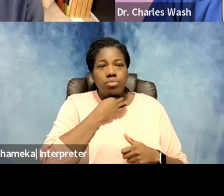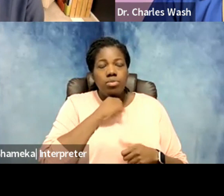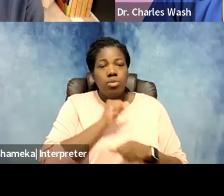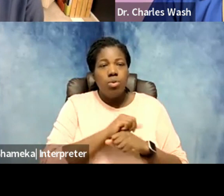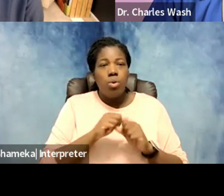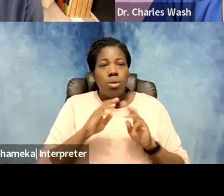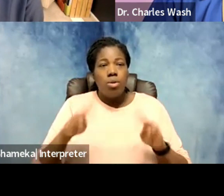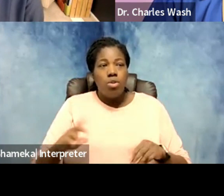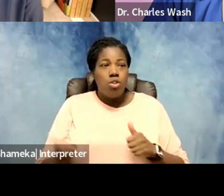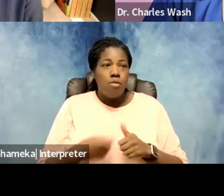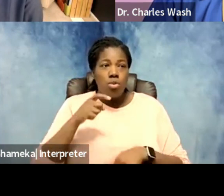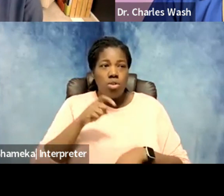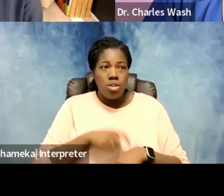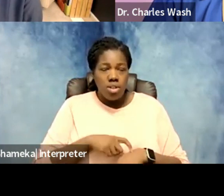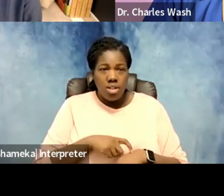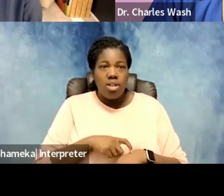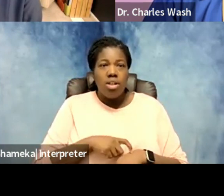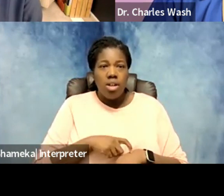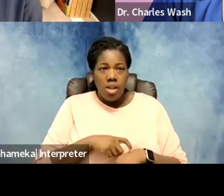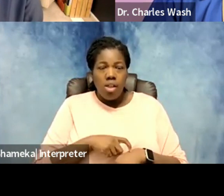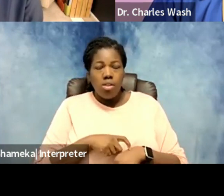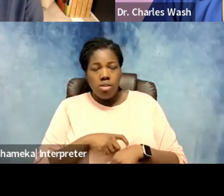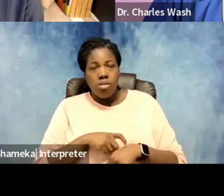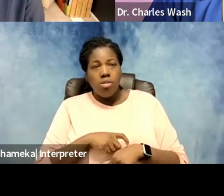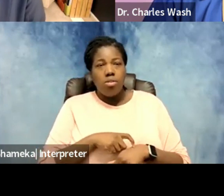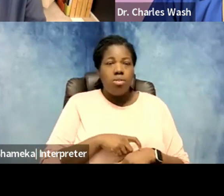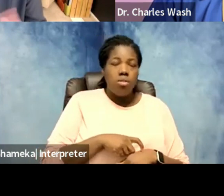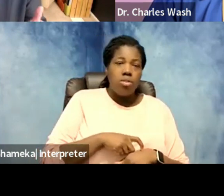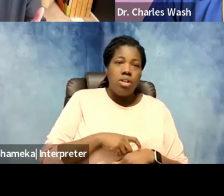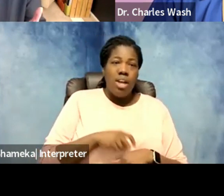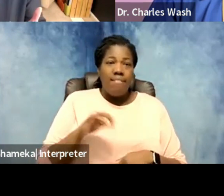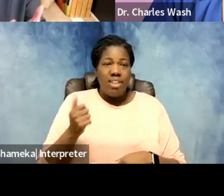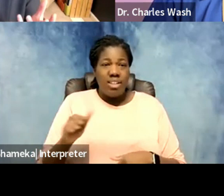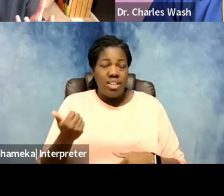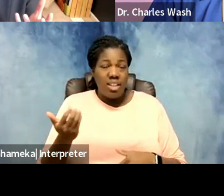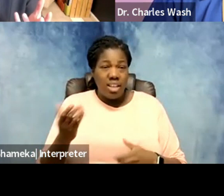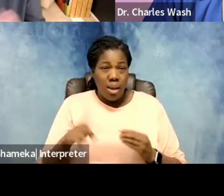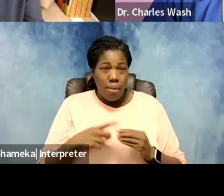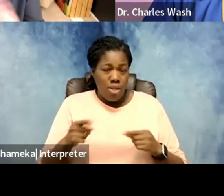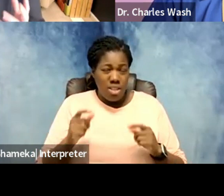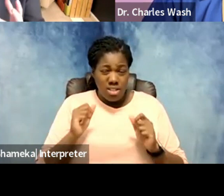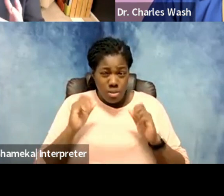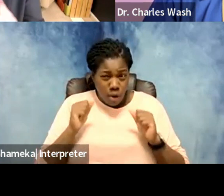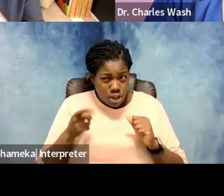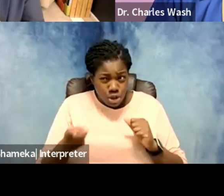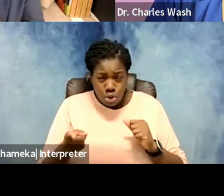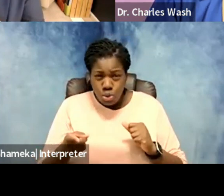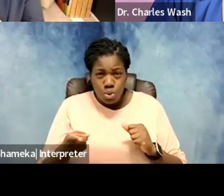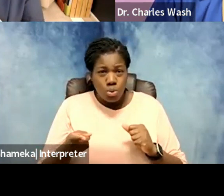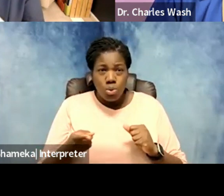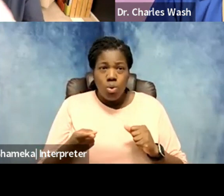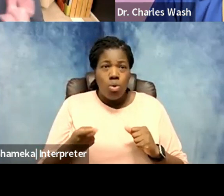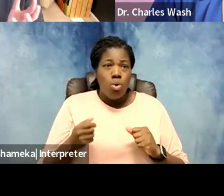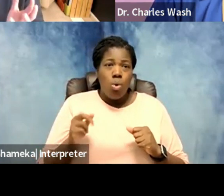with a museum for the first time, particularly COSI and working with Stephen, if anything about this surprised you, you know,